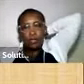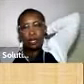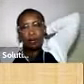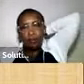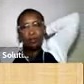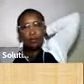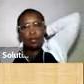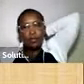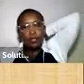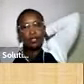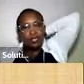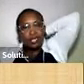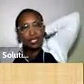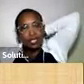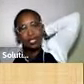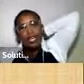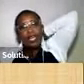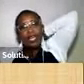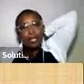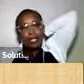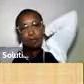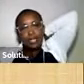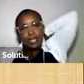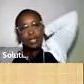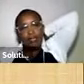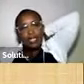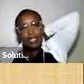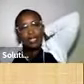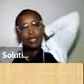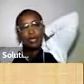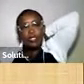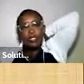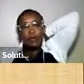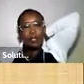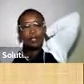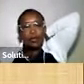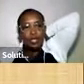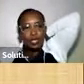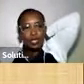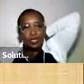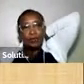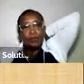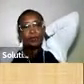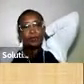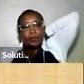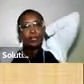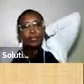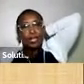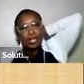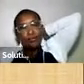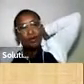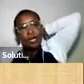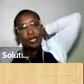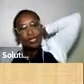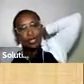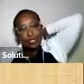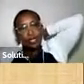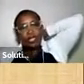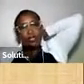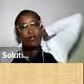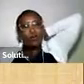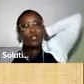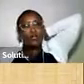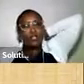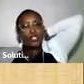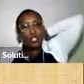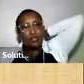fully sponsored by Pathway Solution Services. And please take advantage because, I mean, you need this. And then for